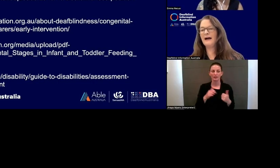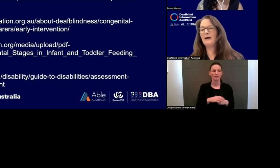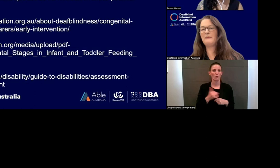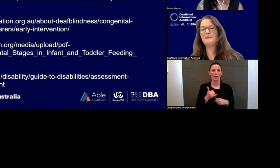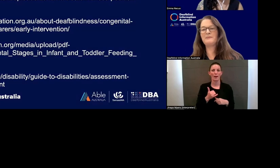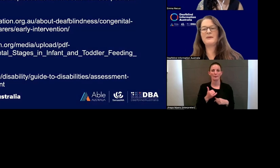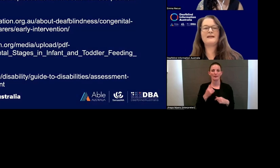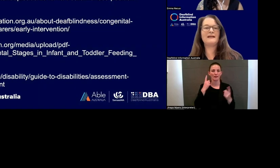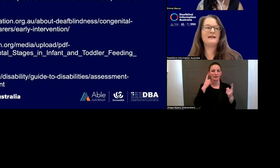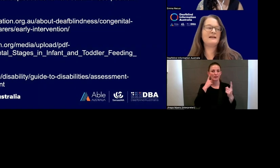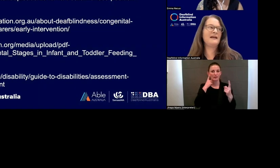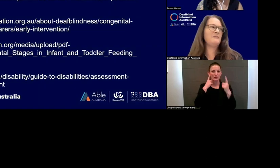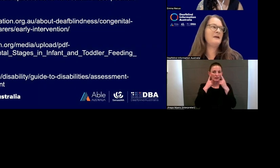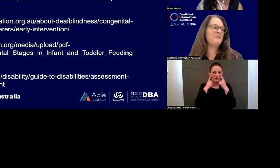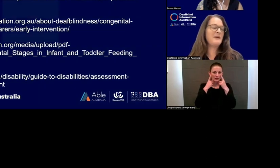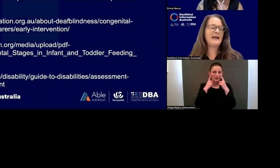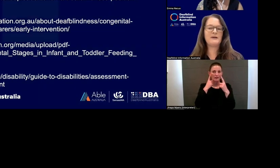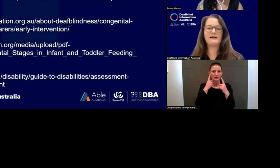sensory